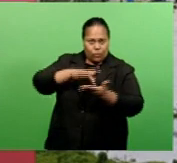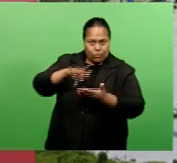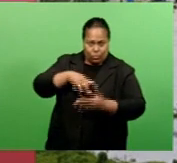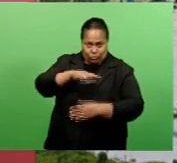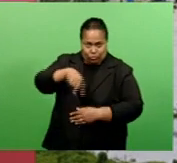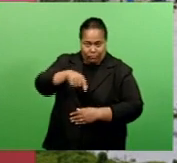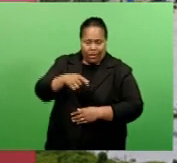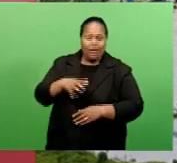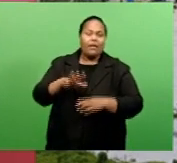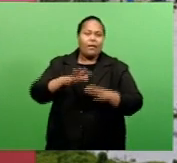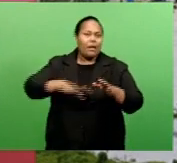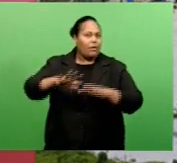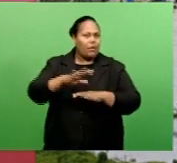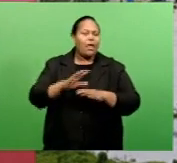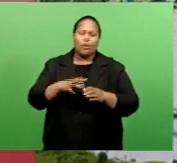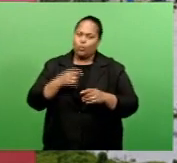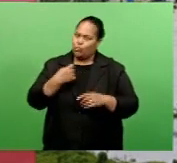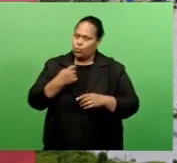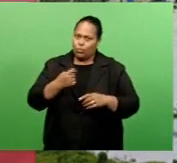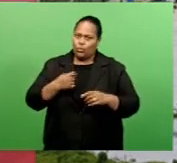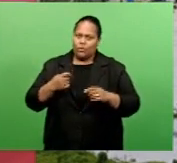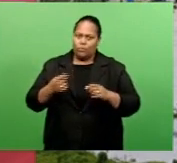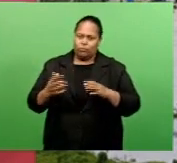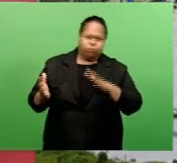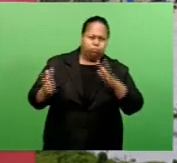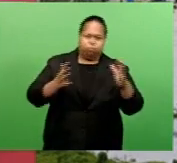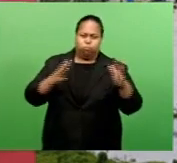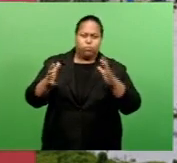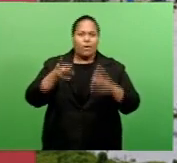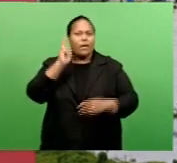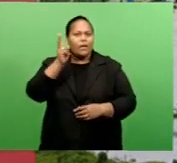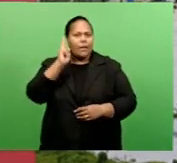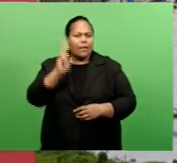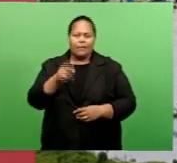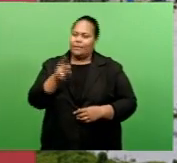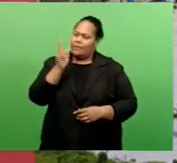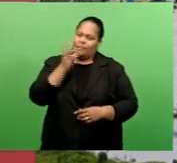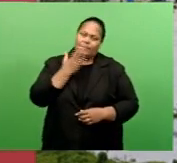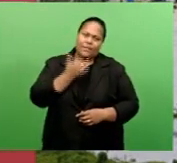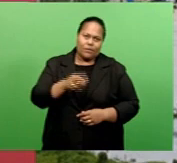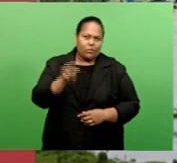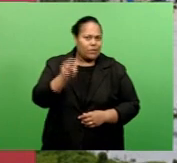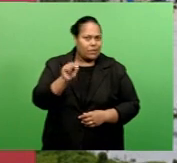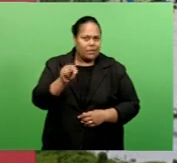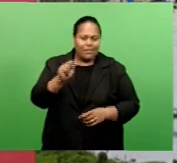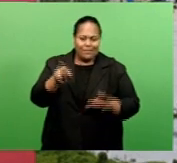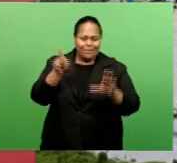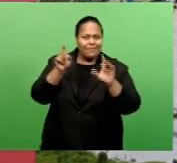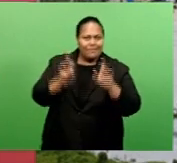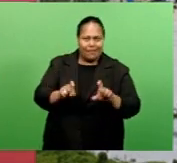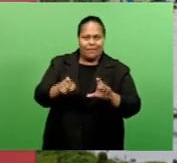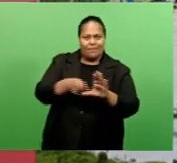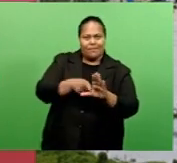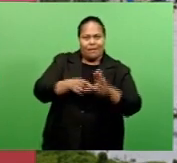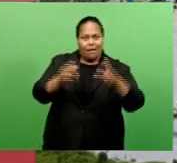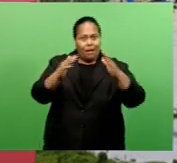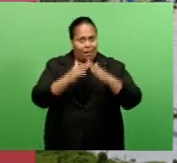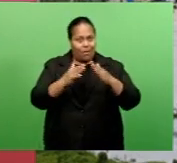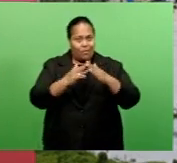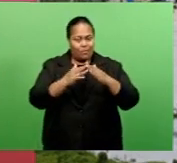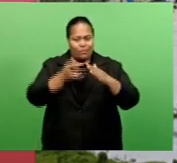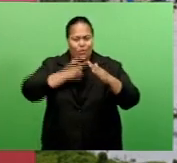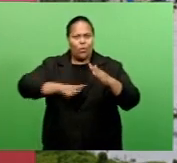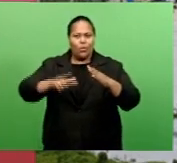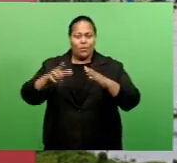south. So we are not out of the woods yet. People will still need to stay indoors as the system tracks further south because